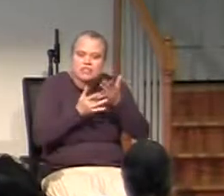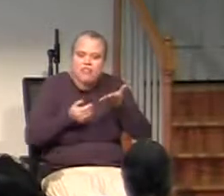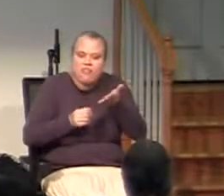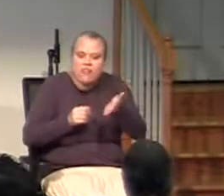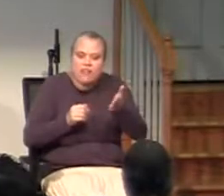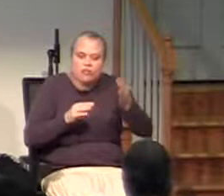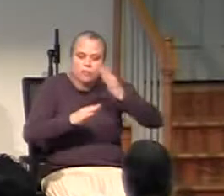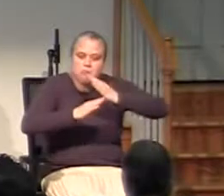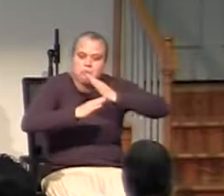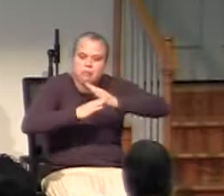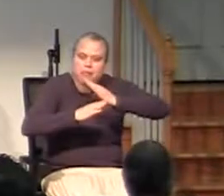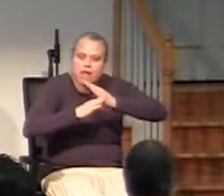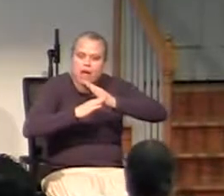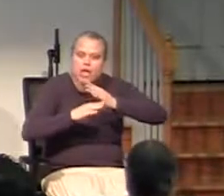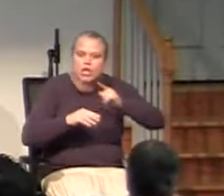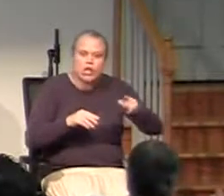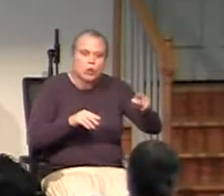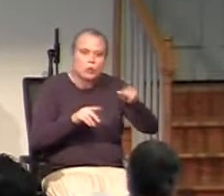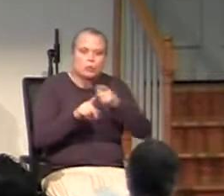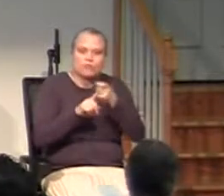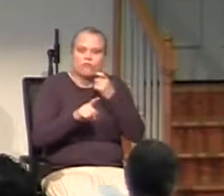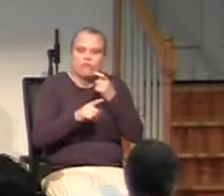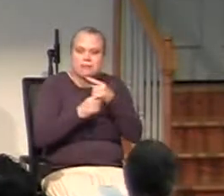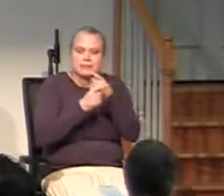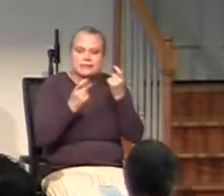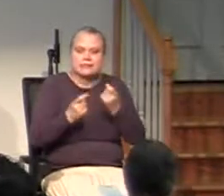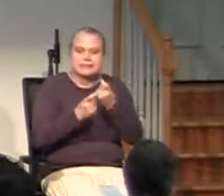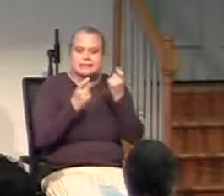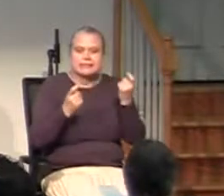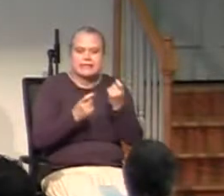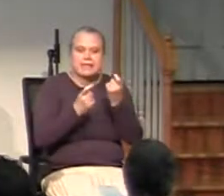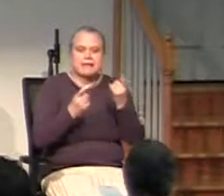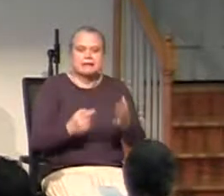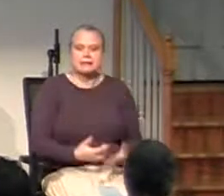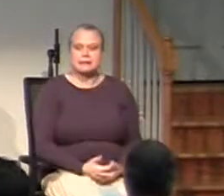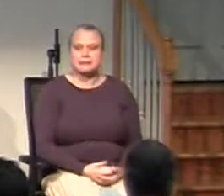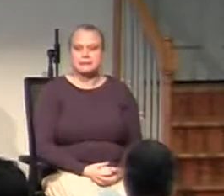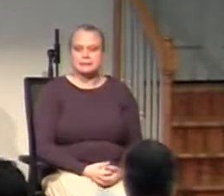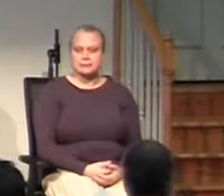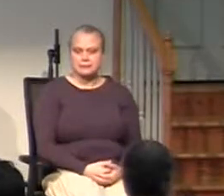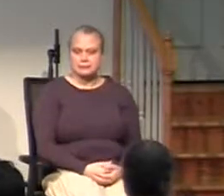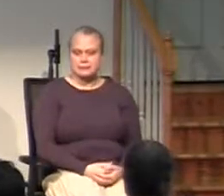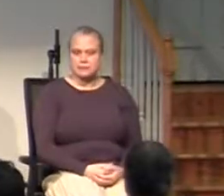years. The Lord would not give up on him. He will not give up on you and I.